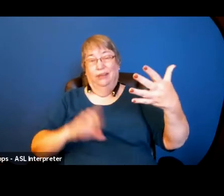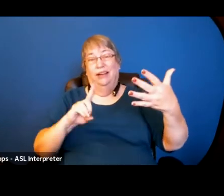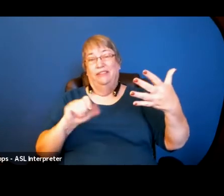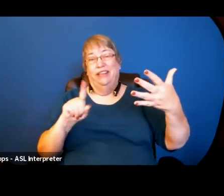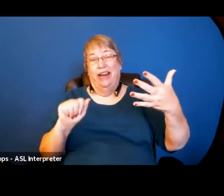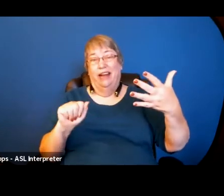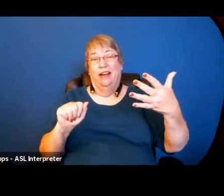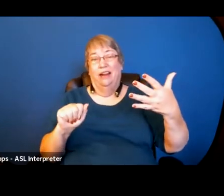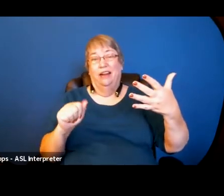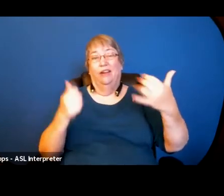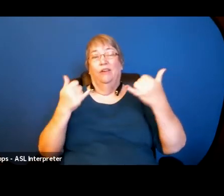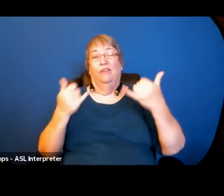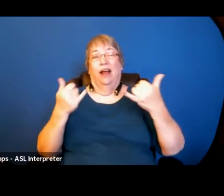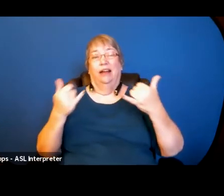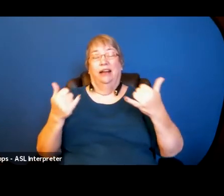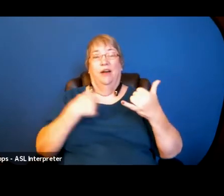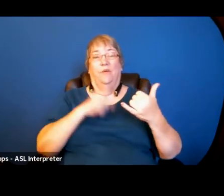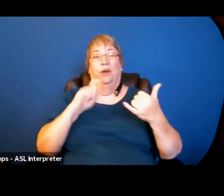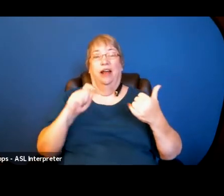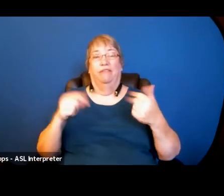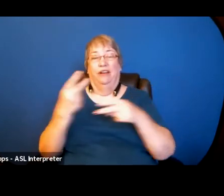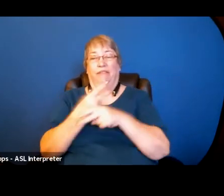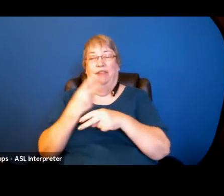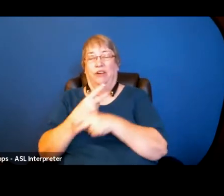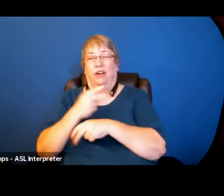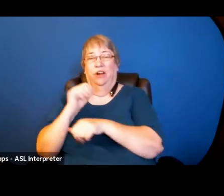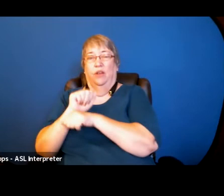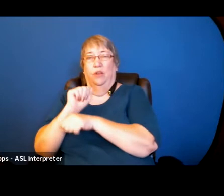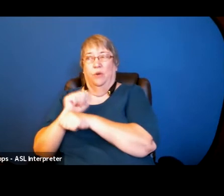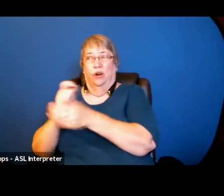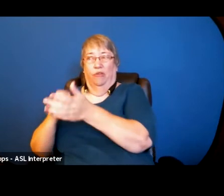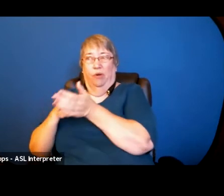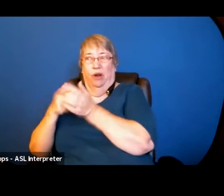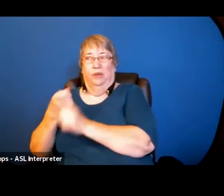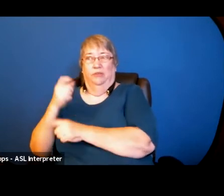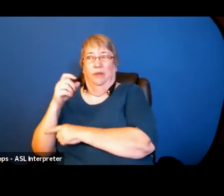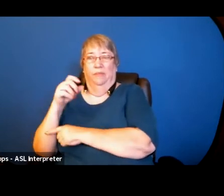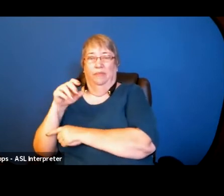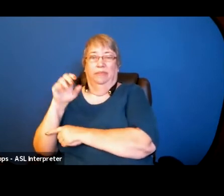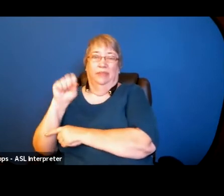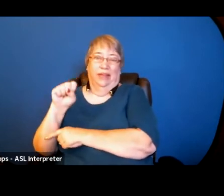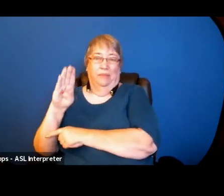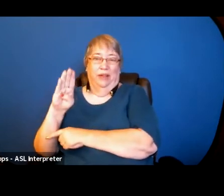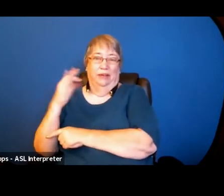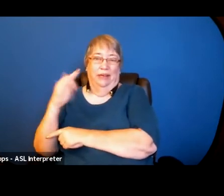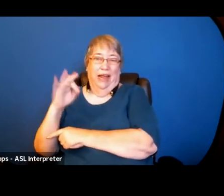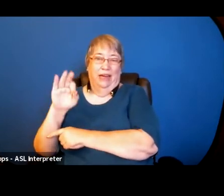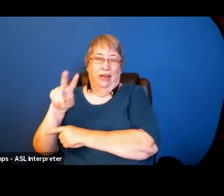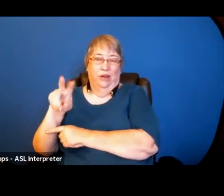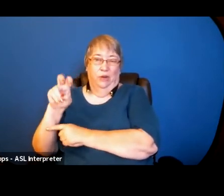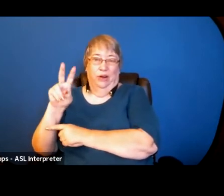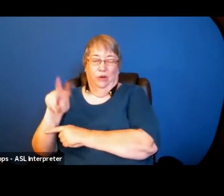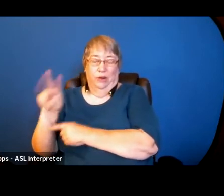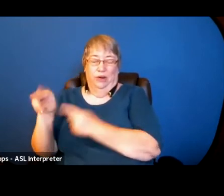of crosswalking the requirements from Senate Bill 19222, the Behavioral Health Task Force